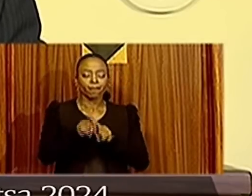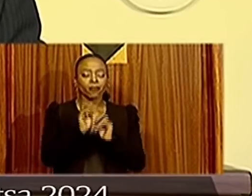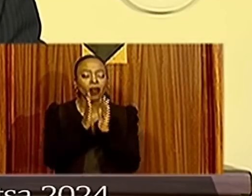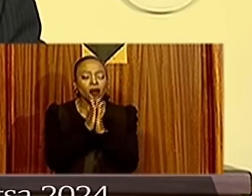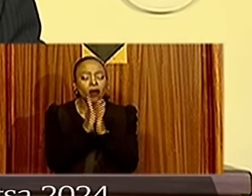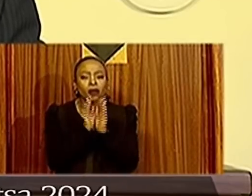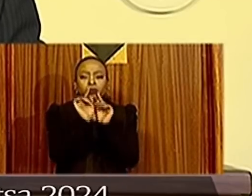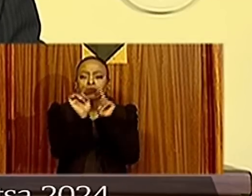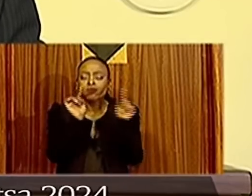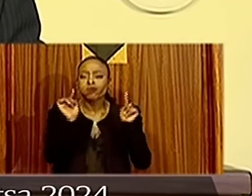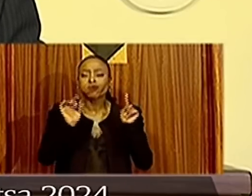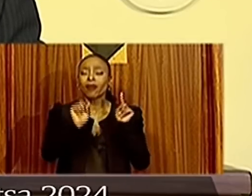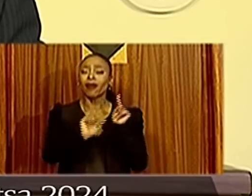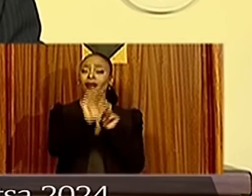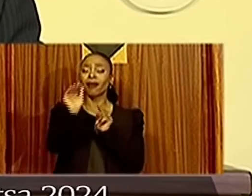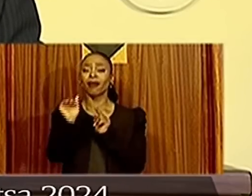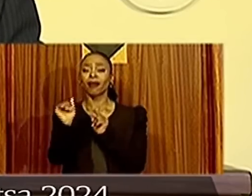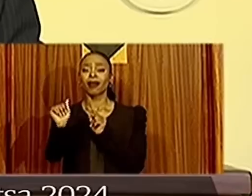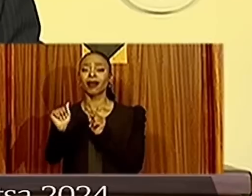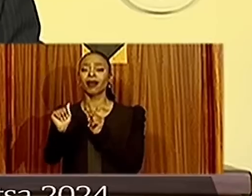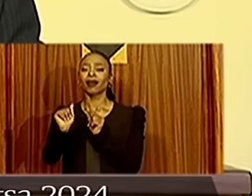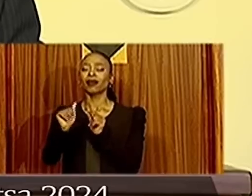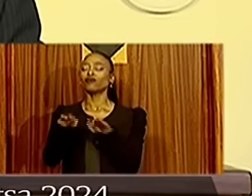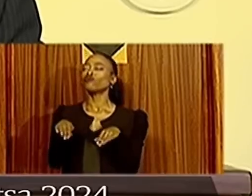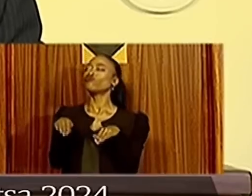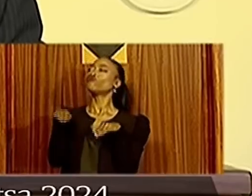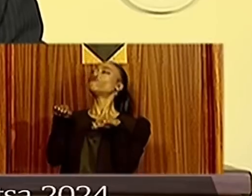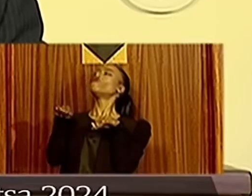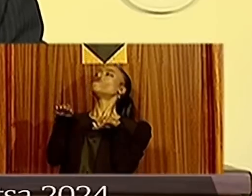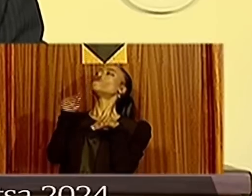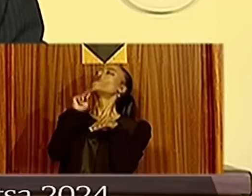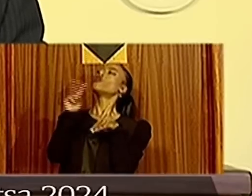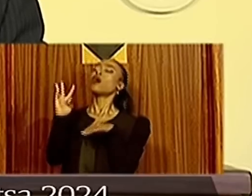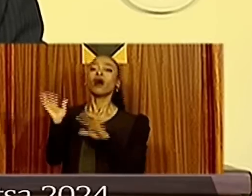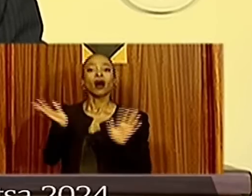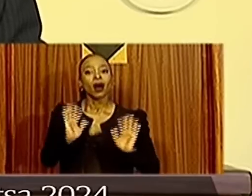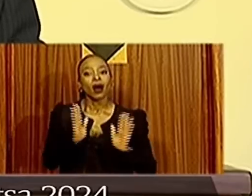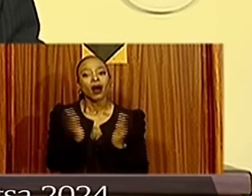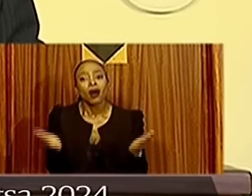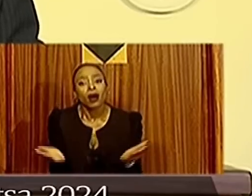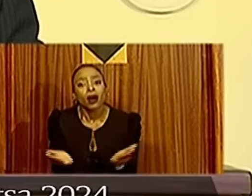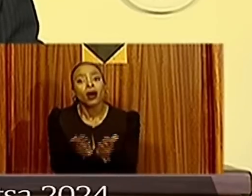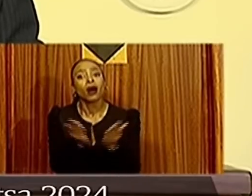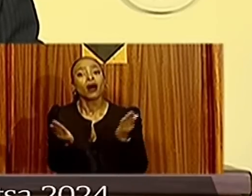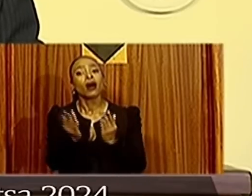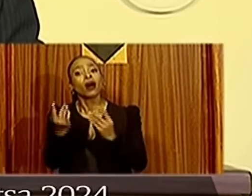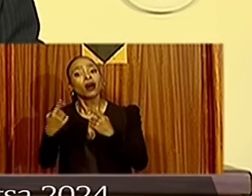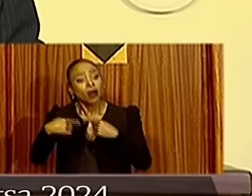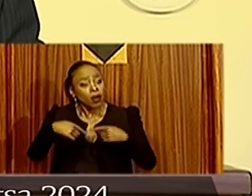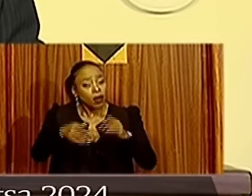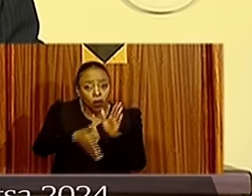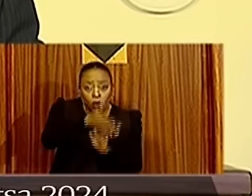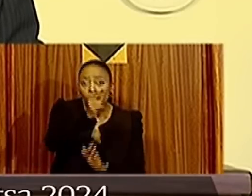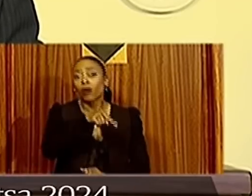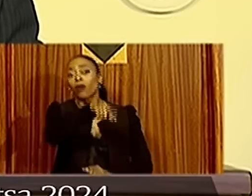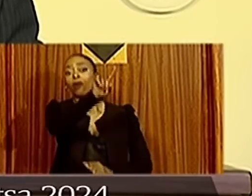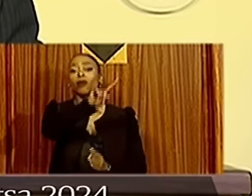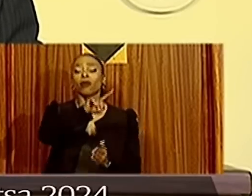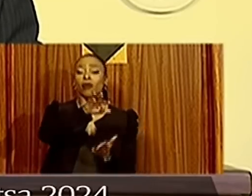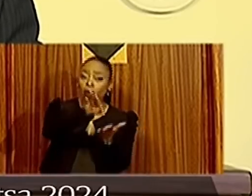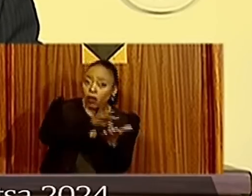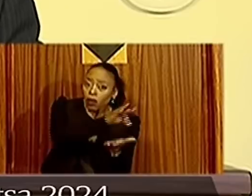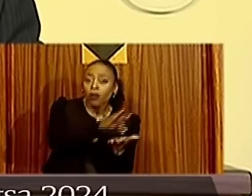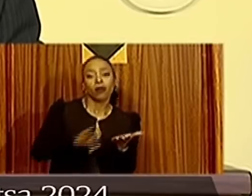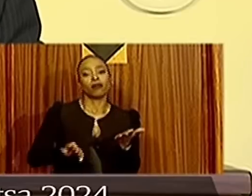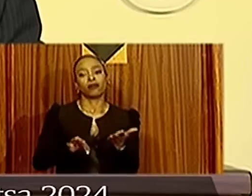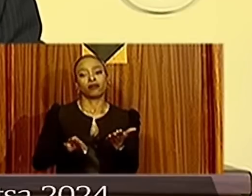Africans to go out in their numbers to cast their votes in these elections. We are